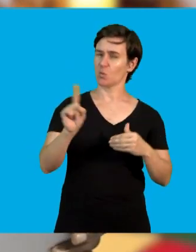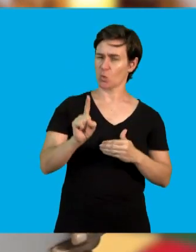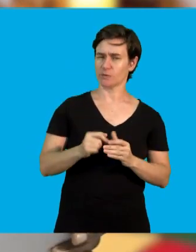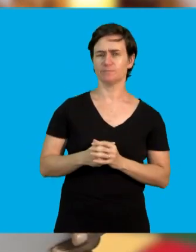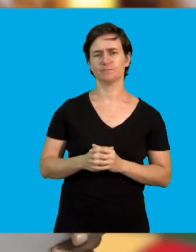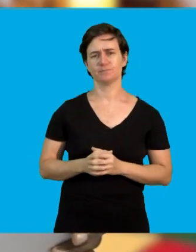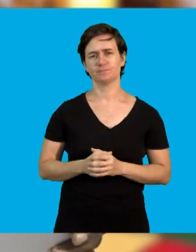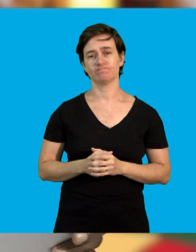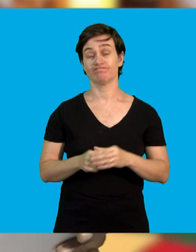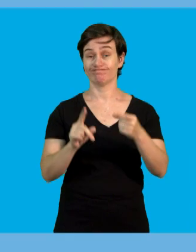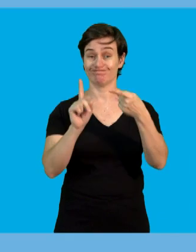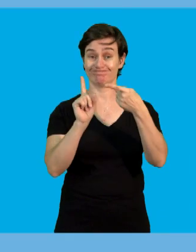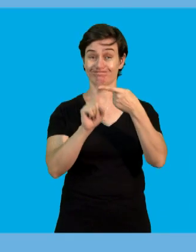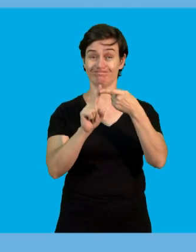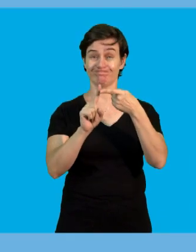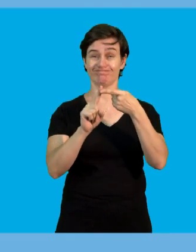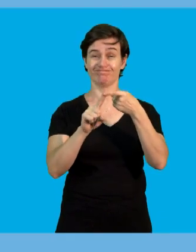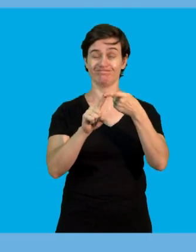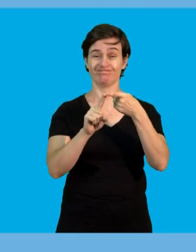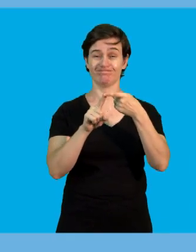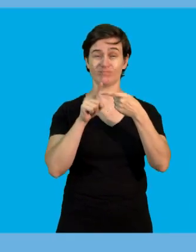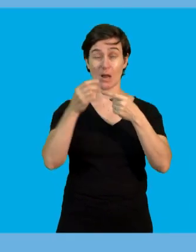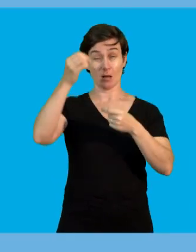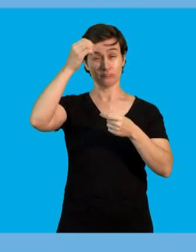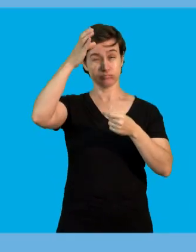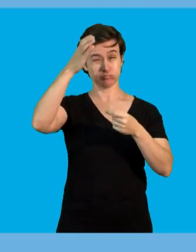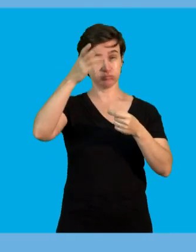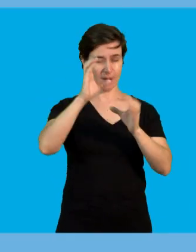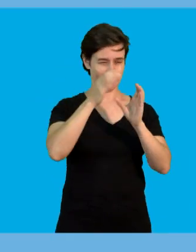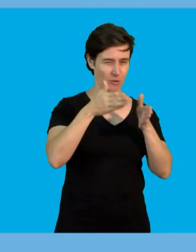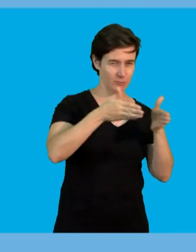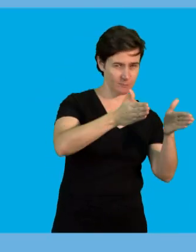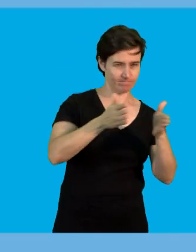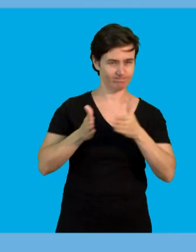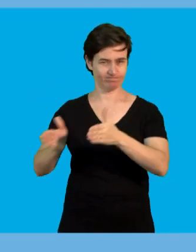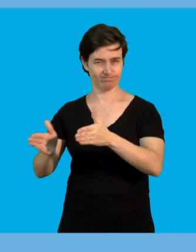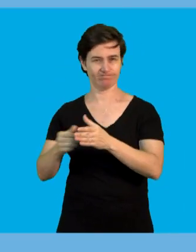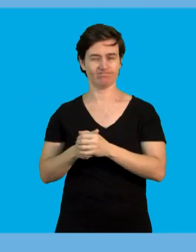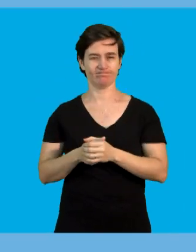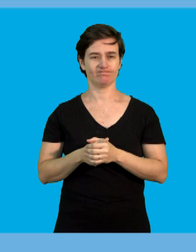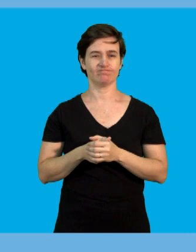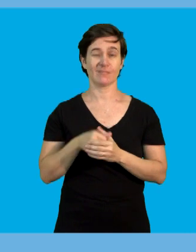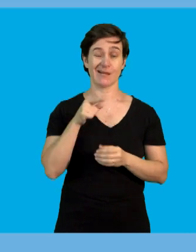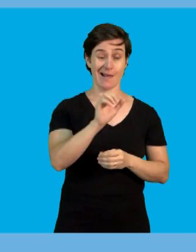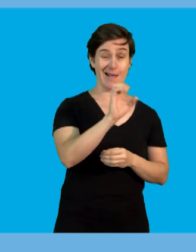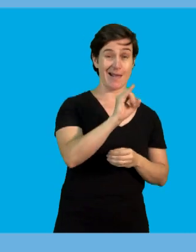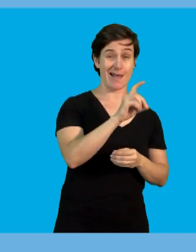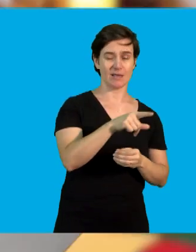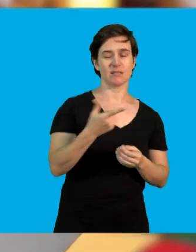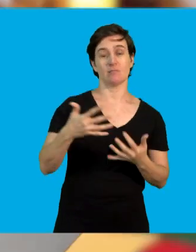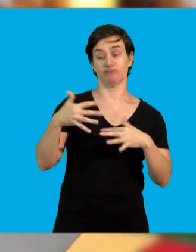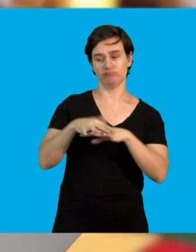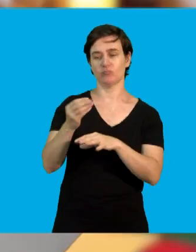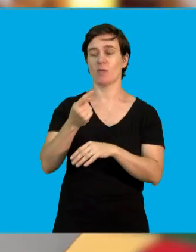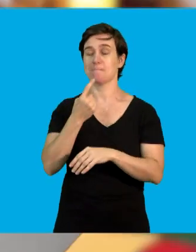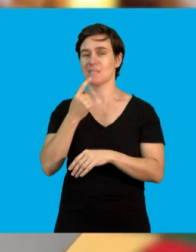by, number one, breaking our main concept being the general reaction of an acid with a metal hydroxide.